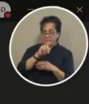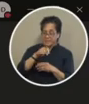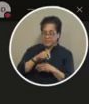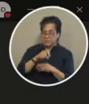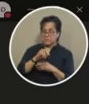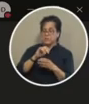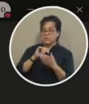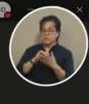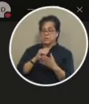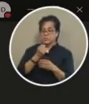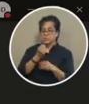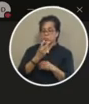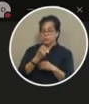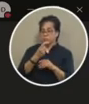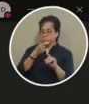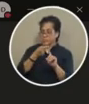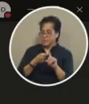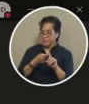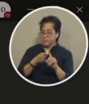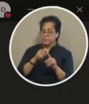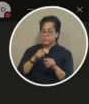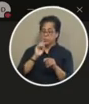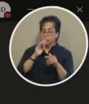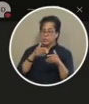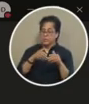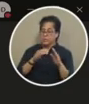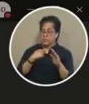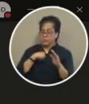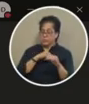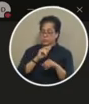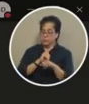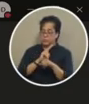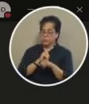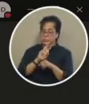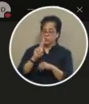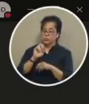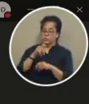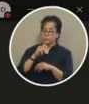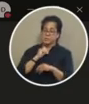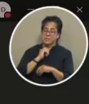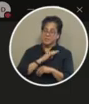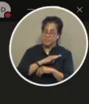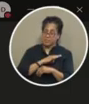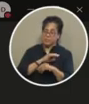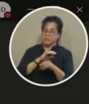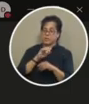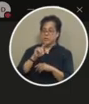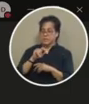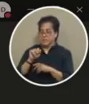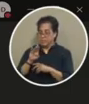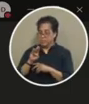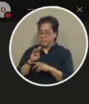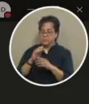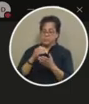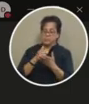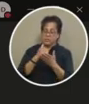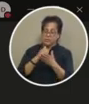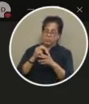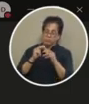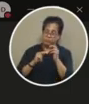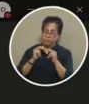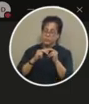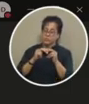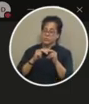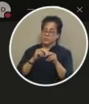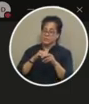This is for a period of 12 months. This is going to allow us to use UTEP staff out of their laboratory to help us build capacity within the